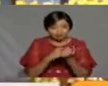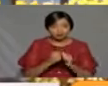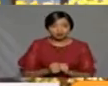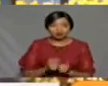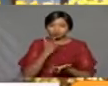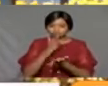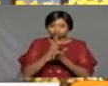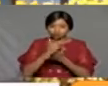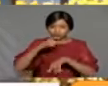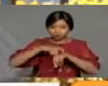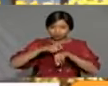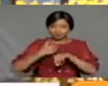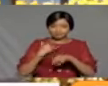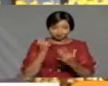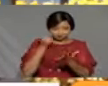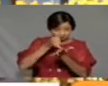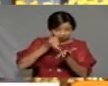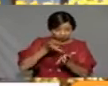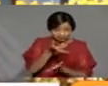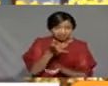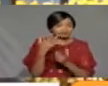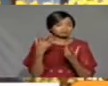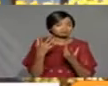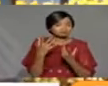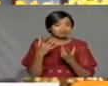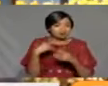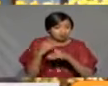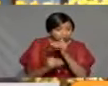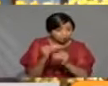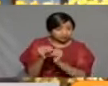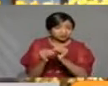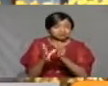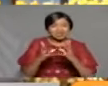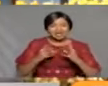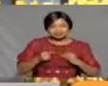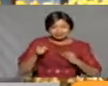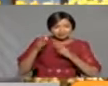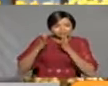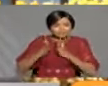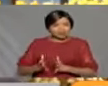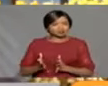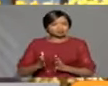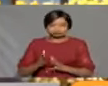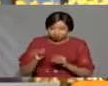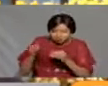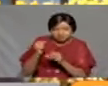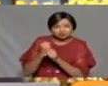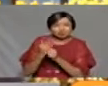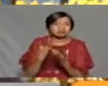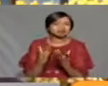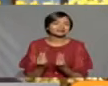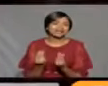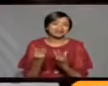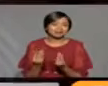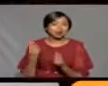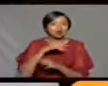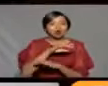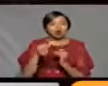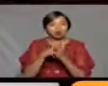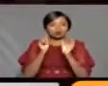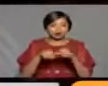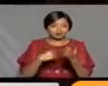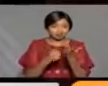exercise and allow the census personnel to do the job so that we are well counted. It